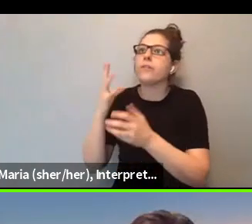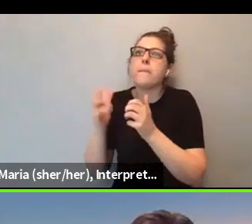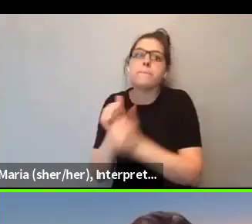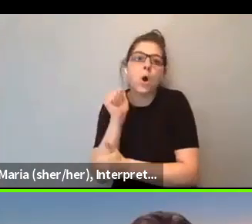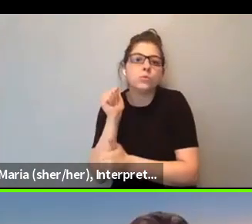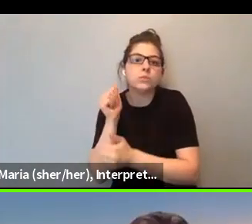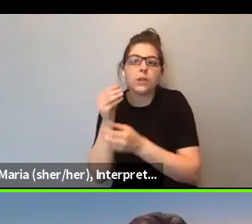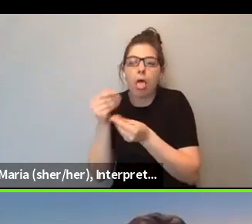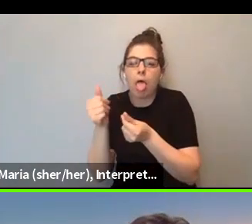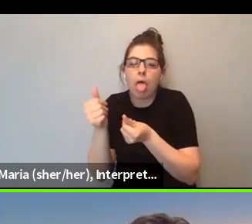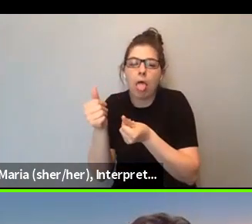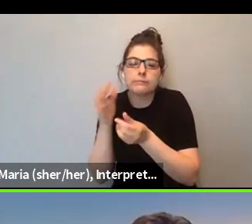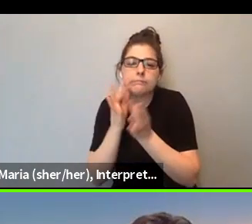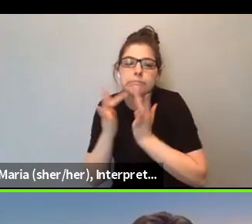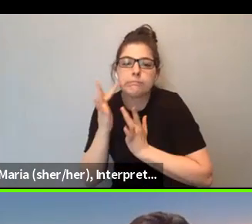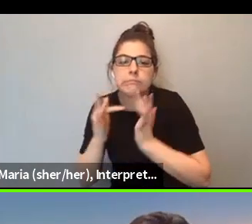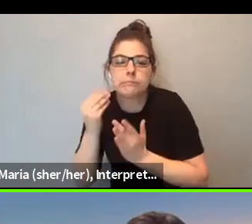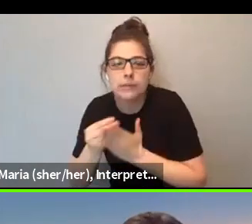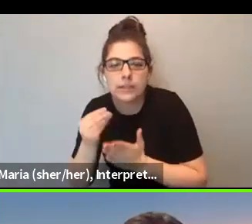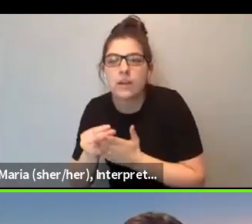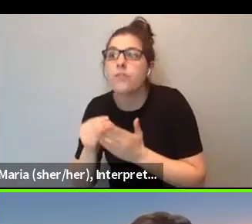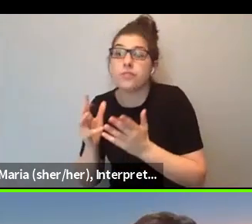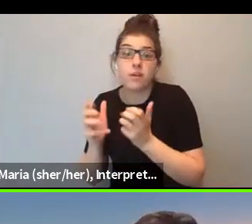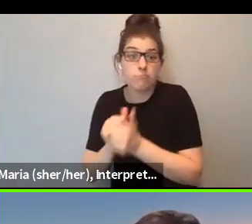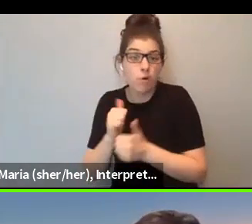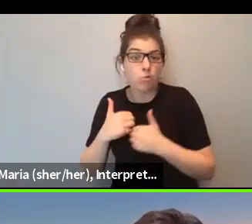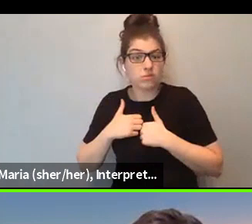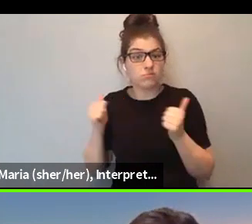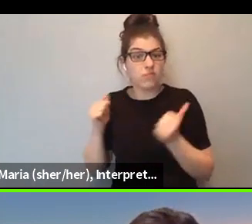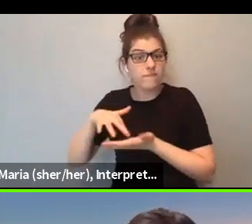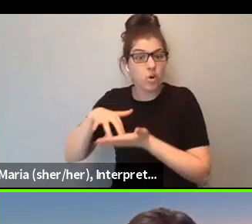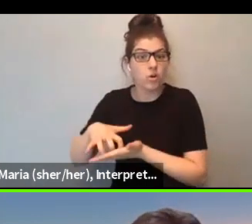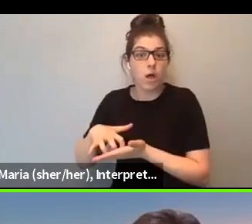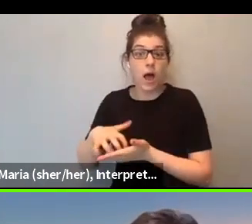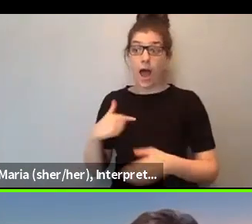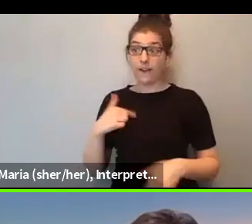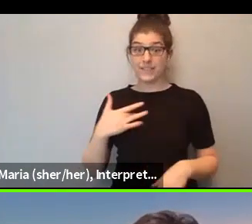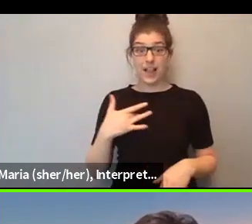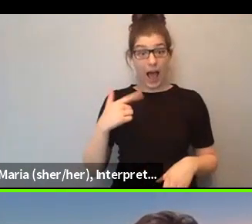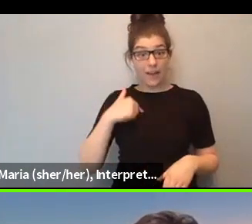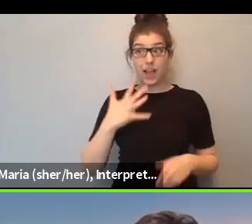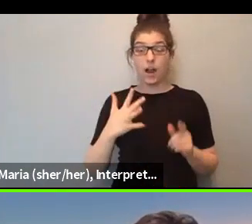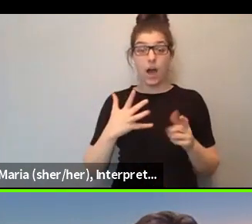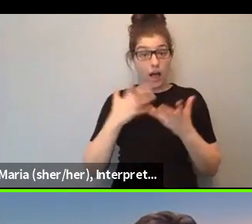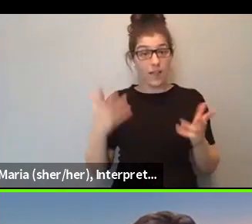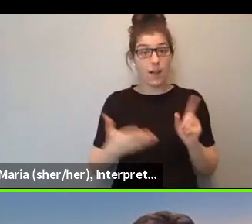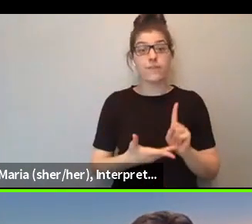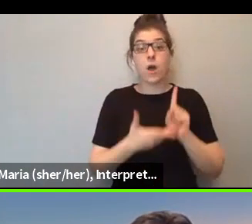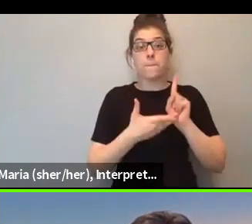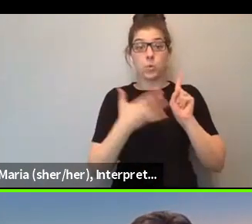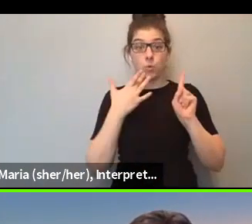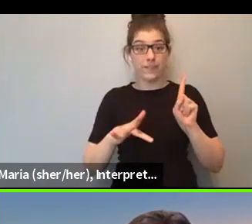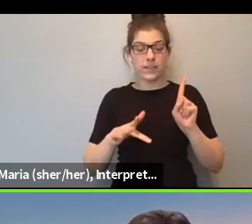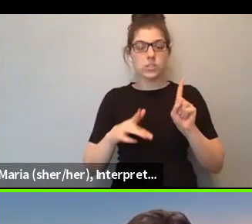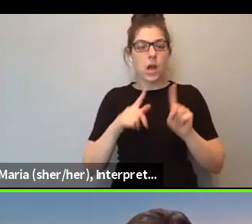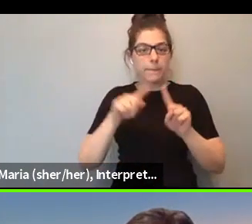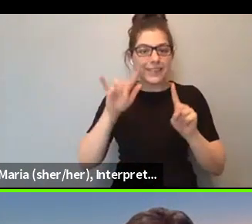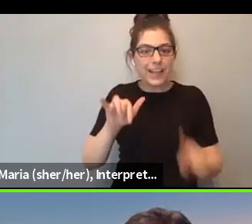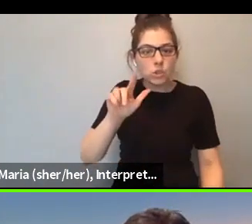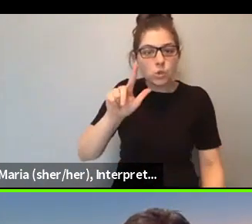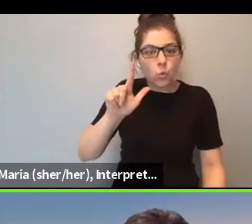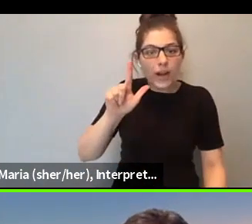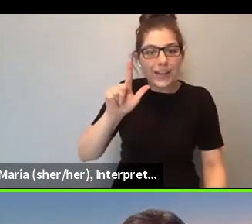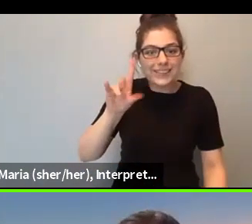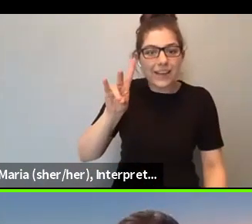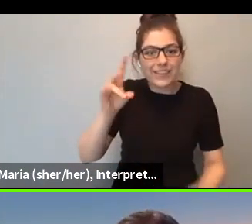I feel like I have a lot of privilege in this field, but that took me 27 years to get. And I feel like I'm only just now